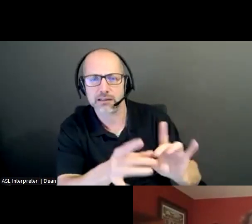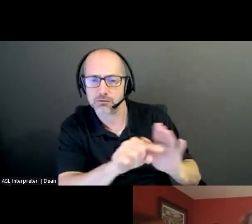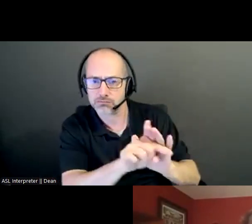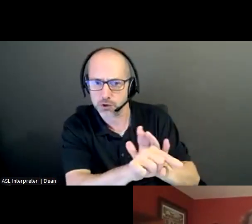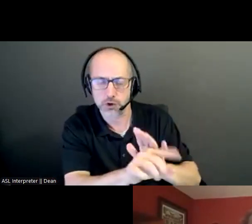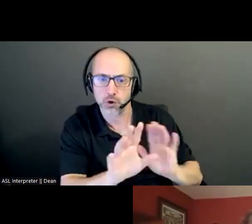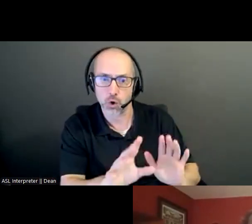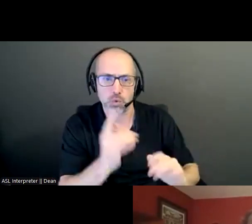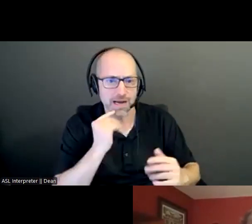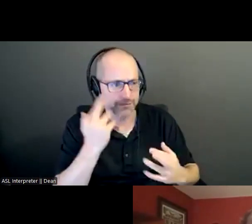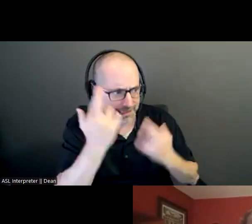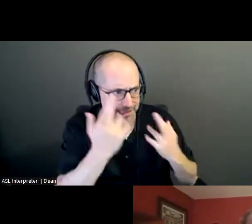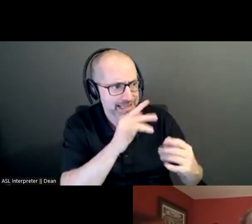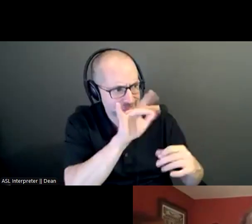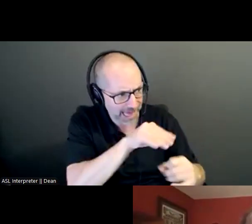with intention and purpose,